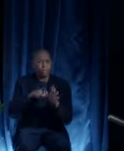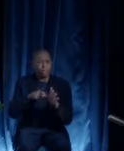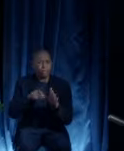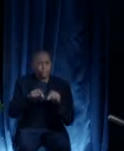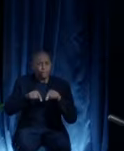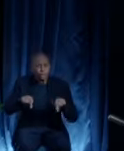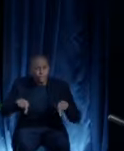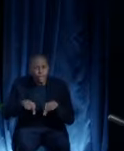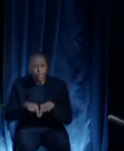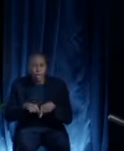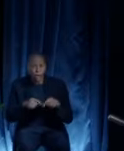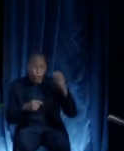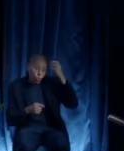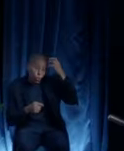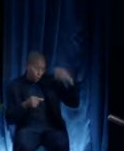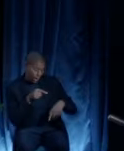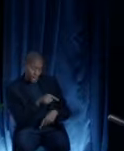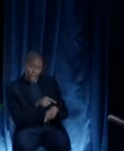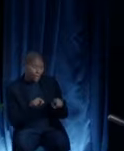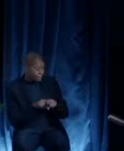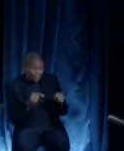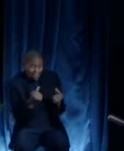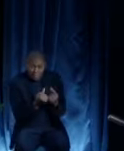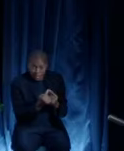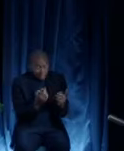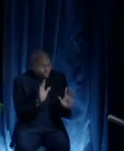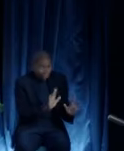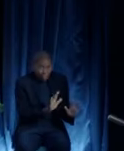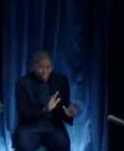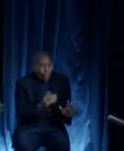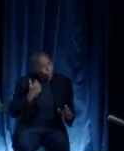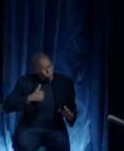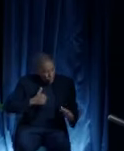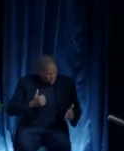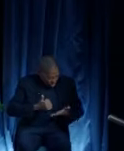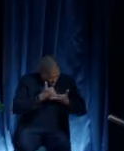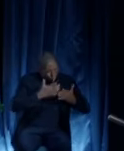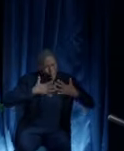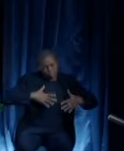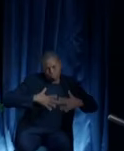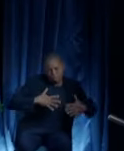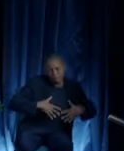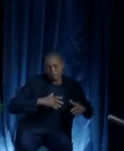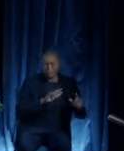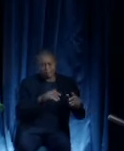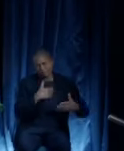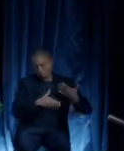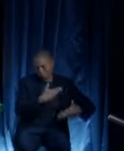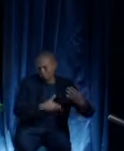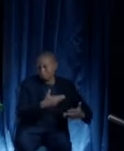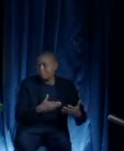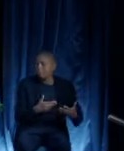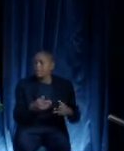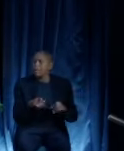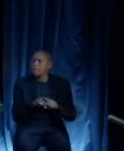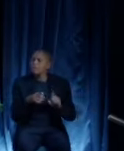side, same thing. You've got security, not as much security as you might think in a Tudor court, because they seem to be a little